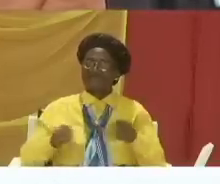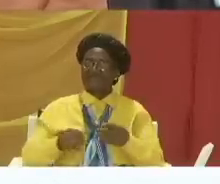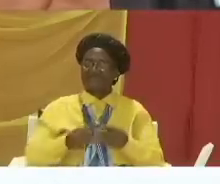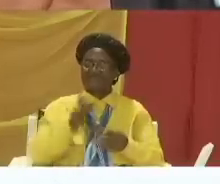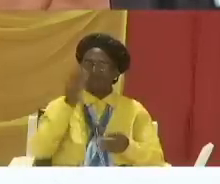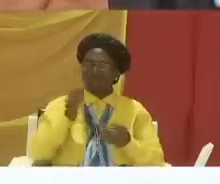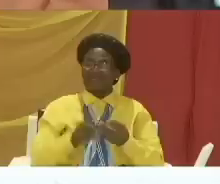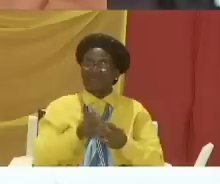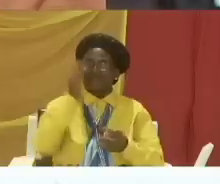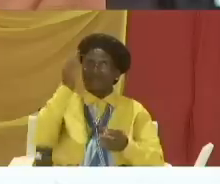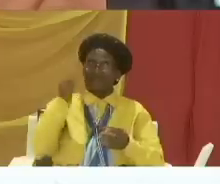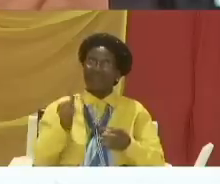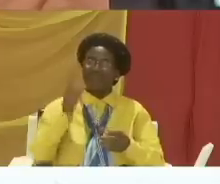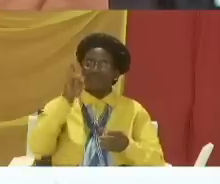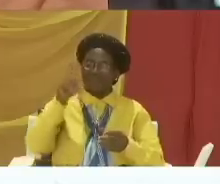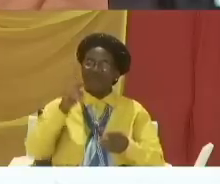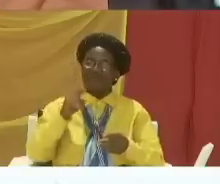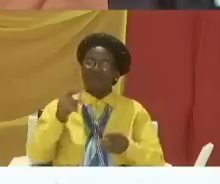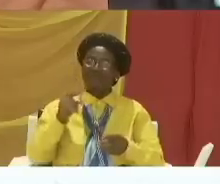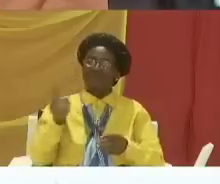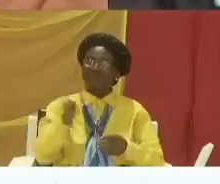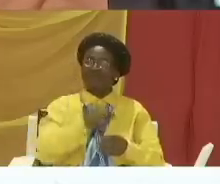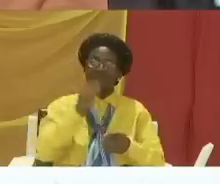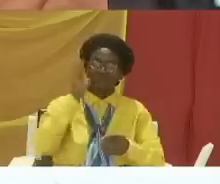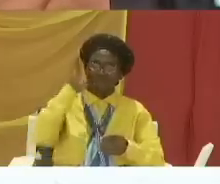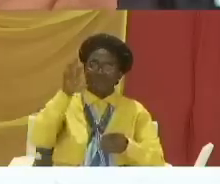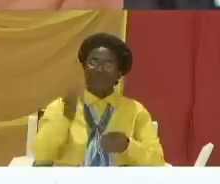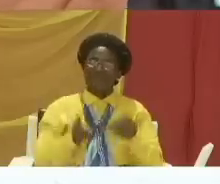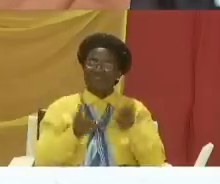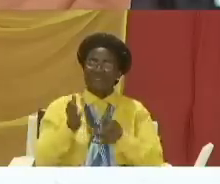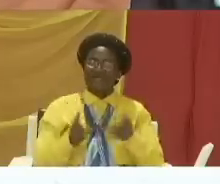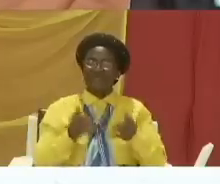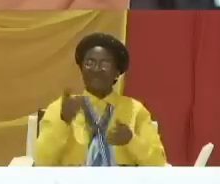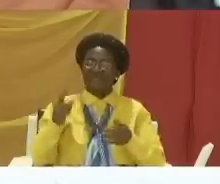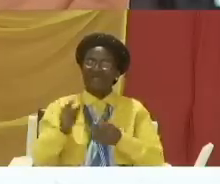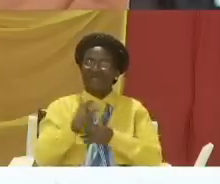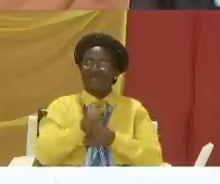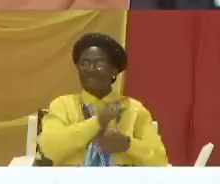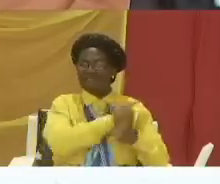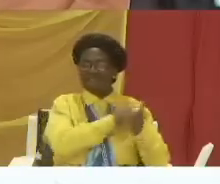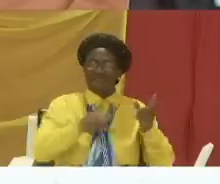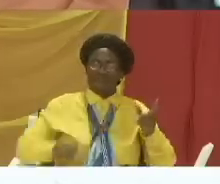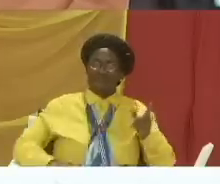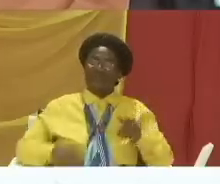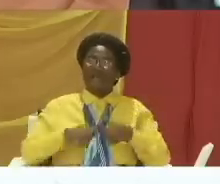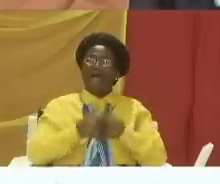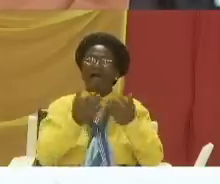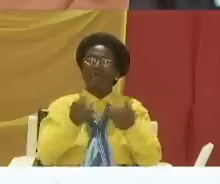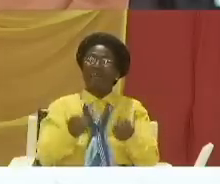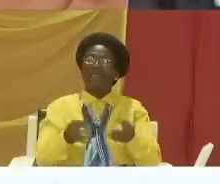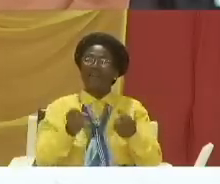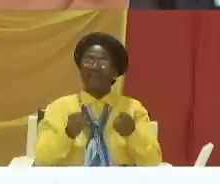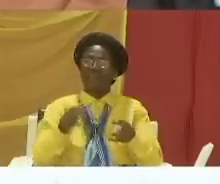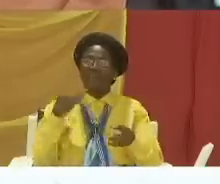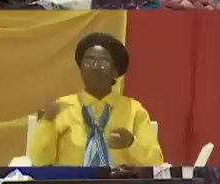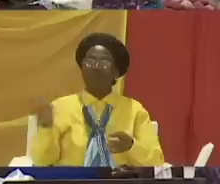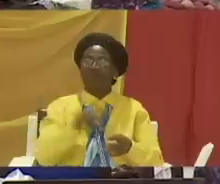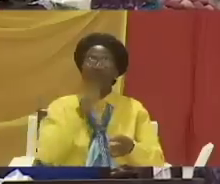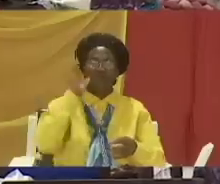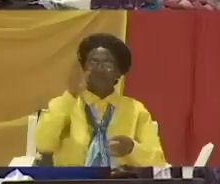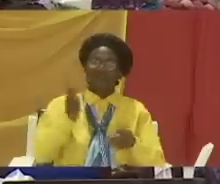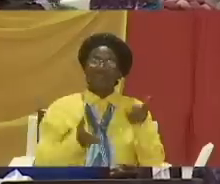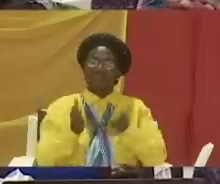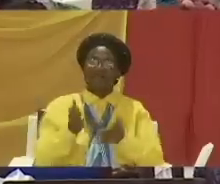it. You will serve the Lord. How many of you will serve the Lord for the rest of your